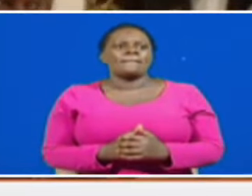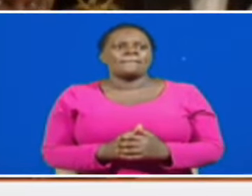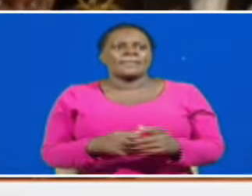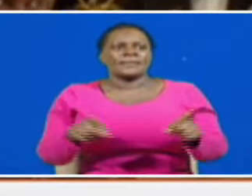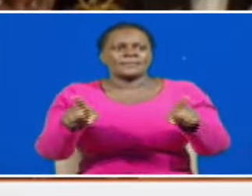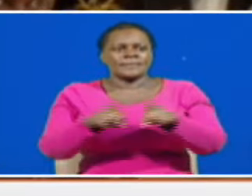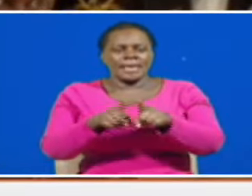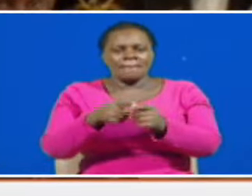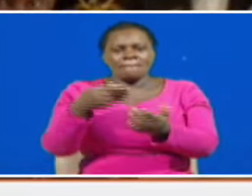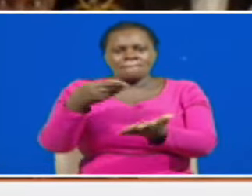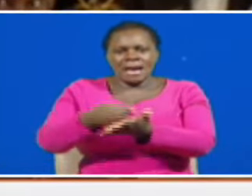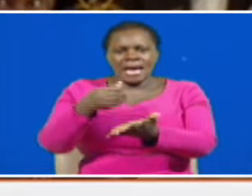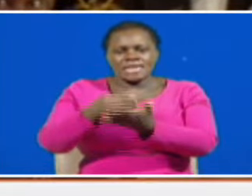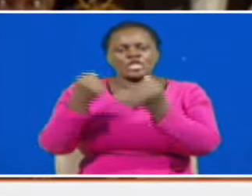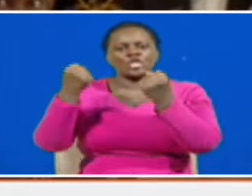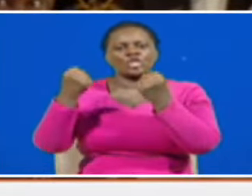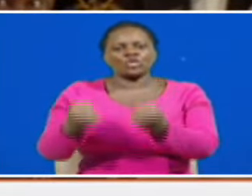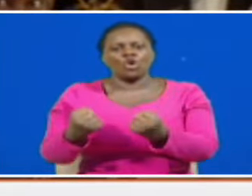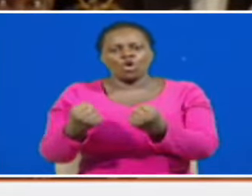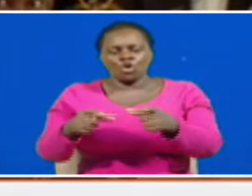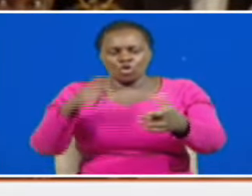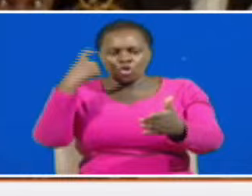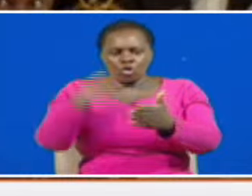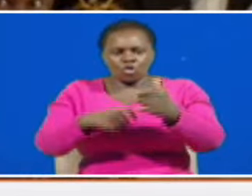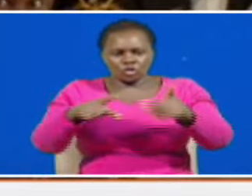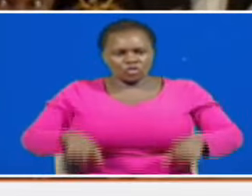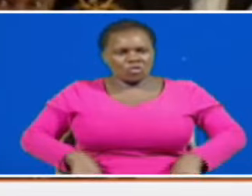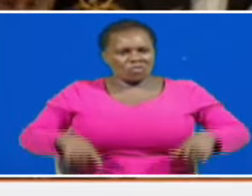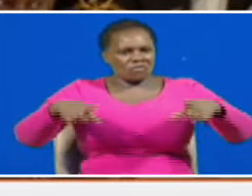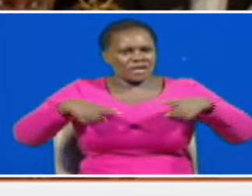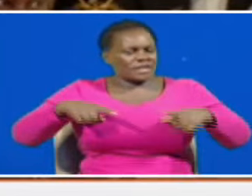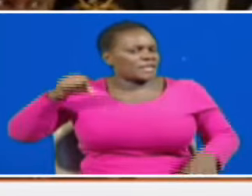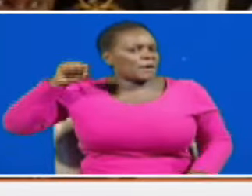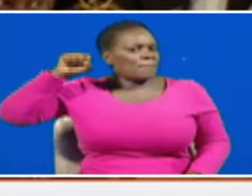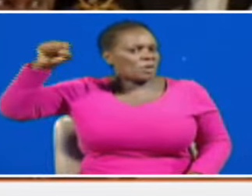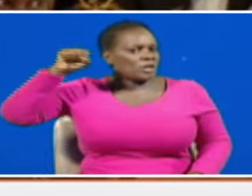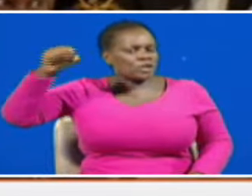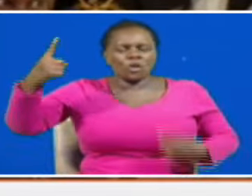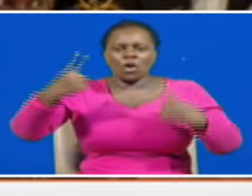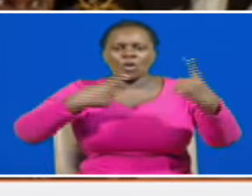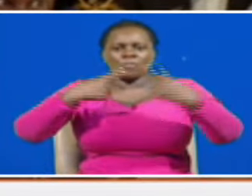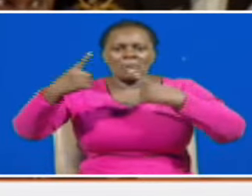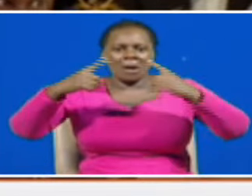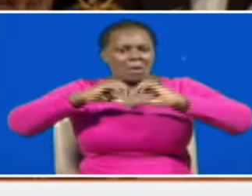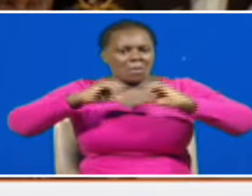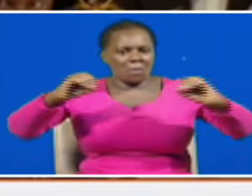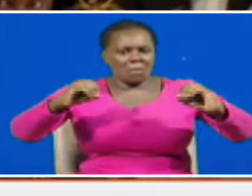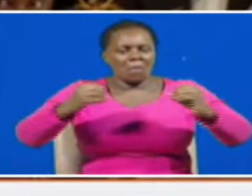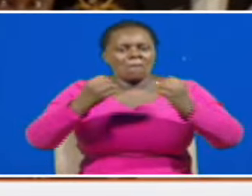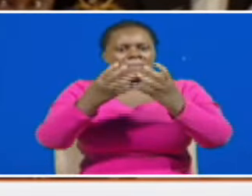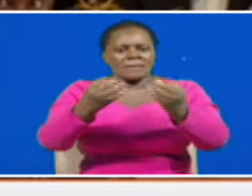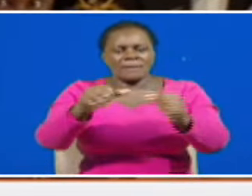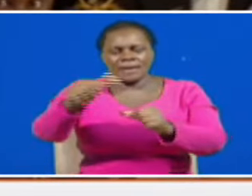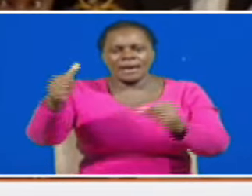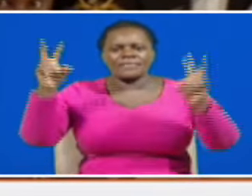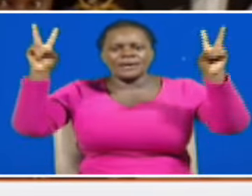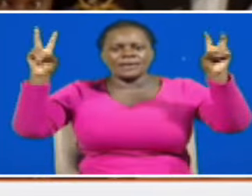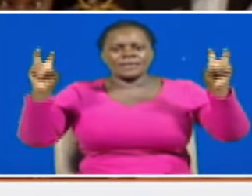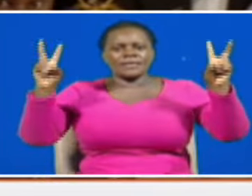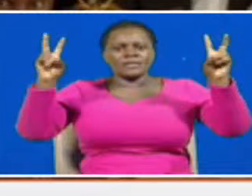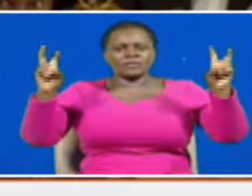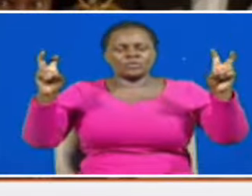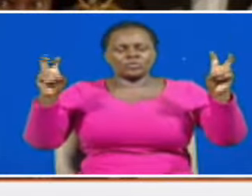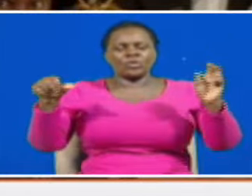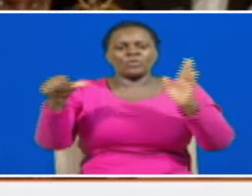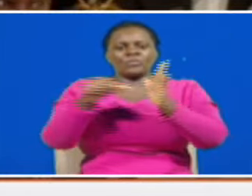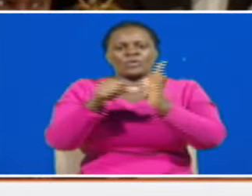has strengthened. The cost of living is no longer a political discussion. And many other issues that were